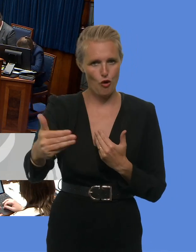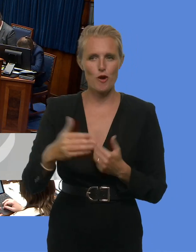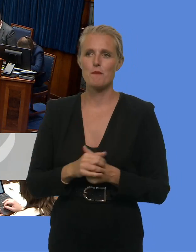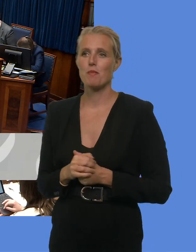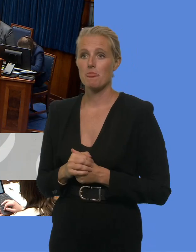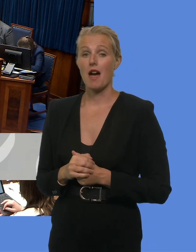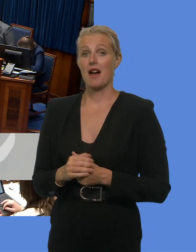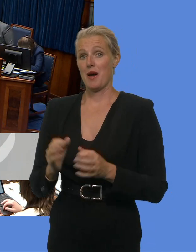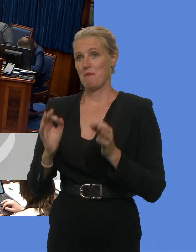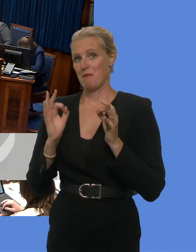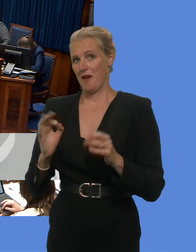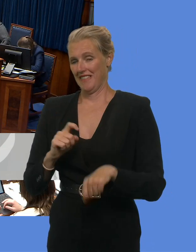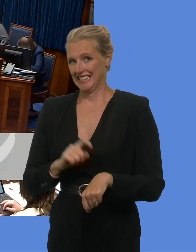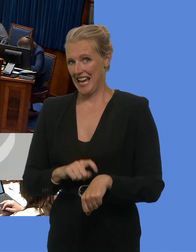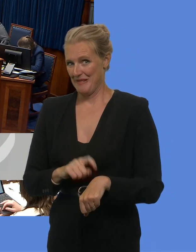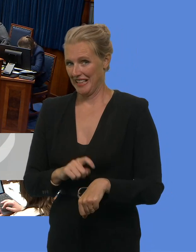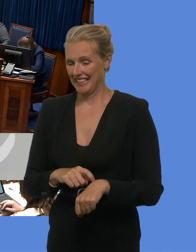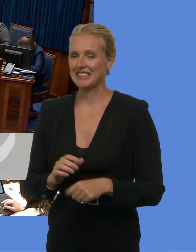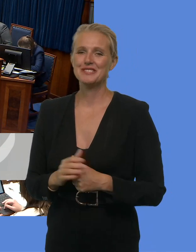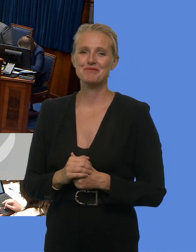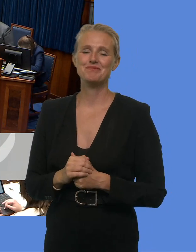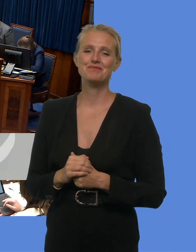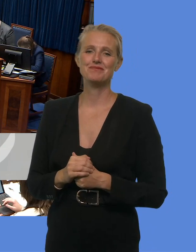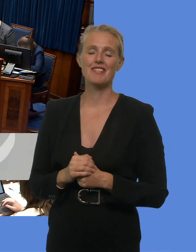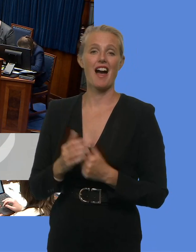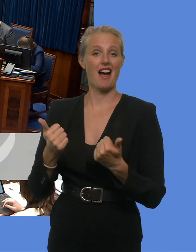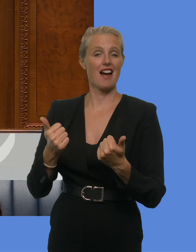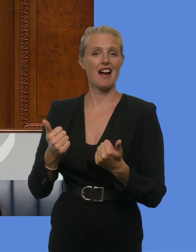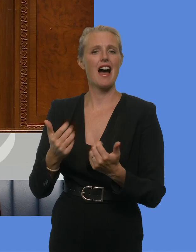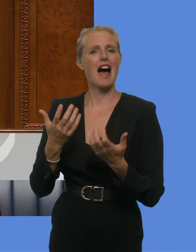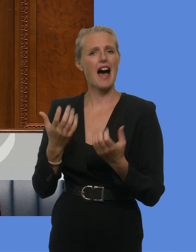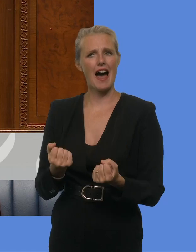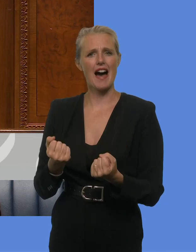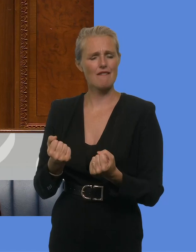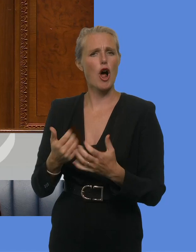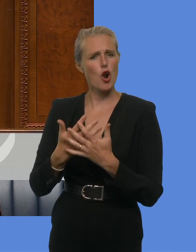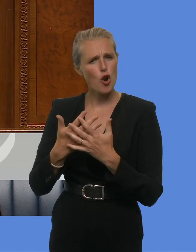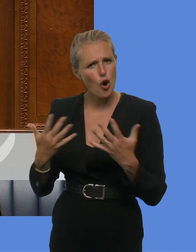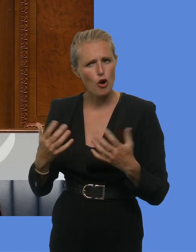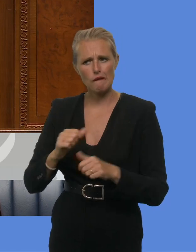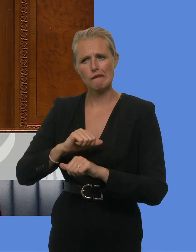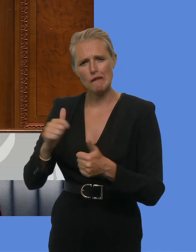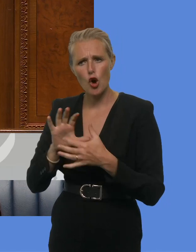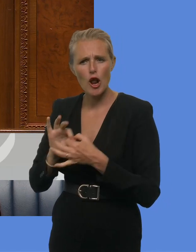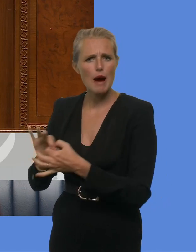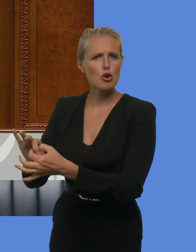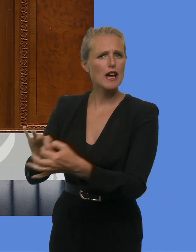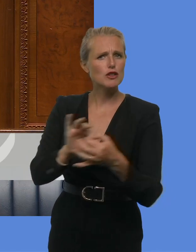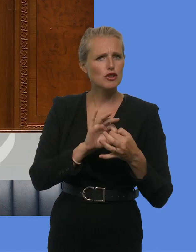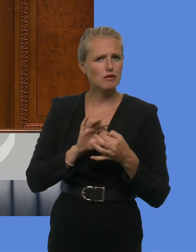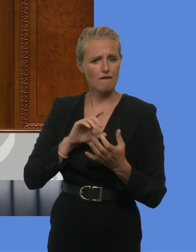fortuitous. I note and welcome the ongoing level of cooperation and collaboration that has went into the